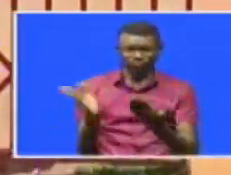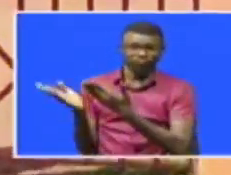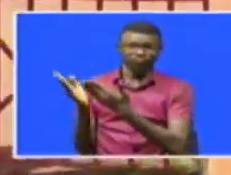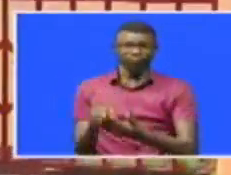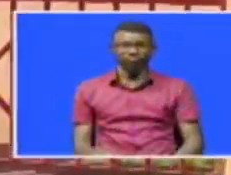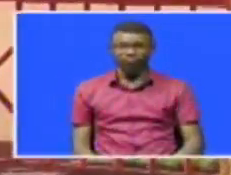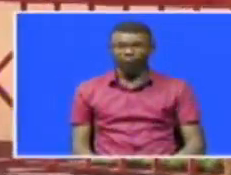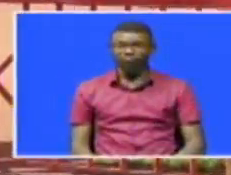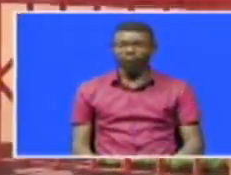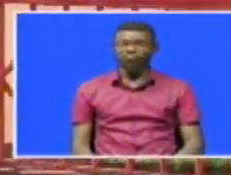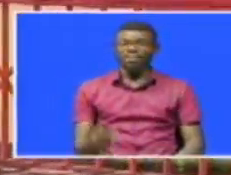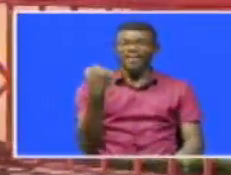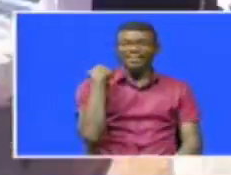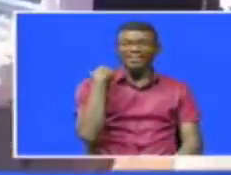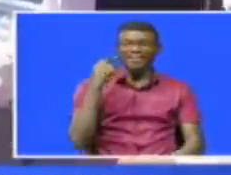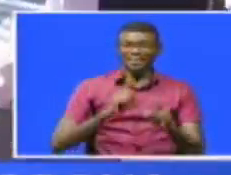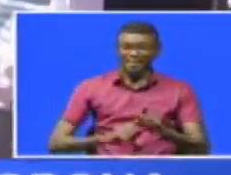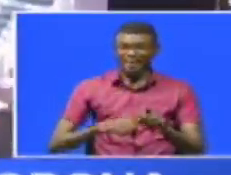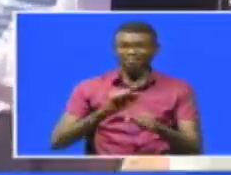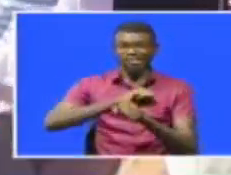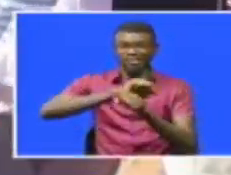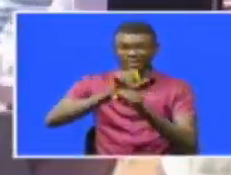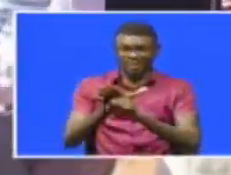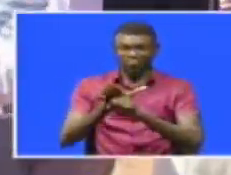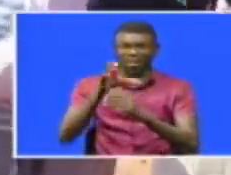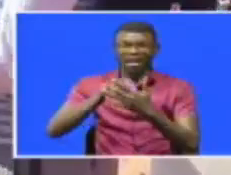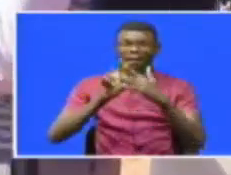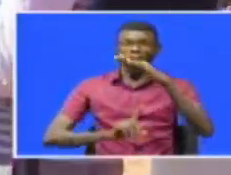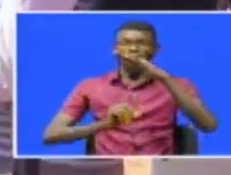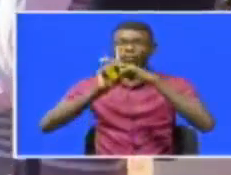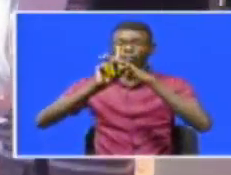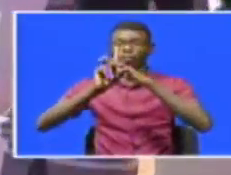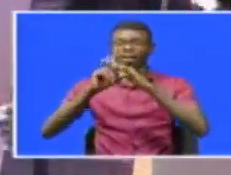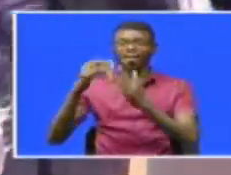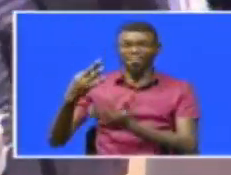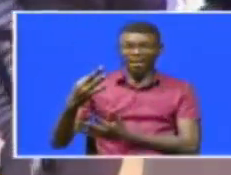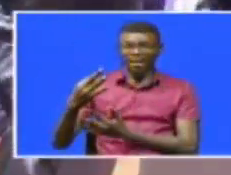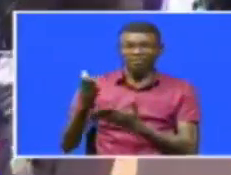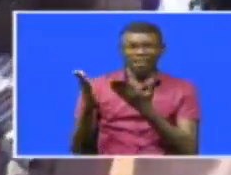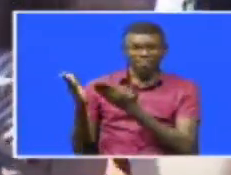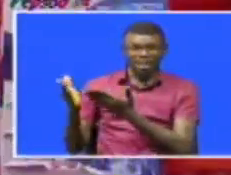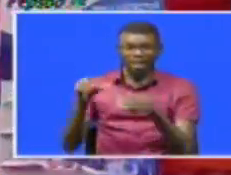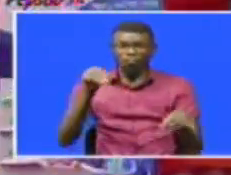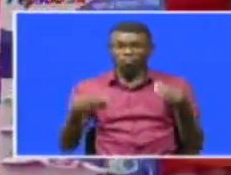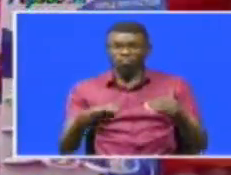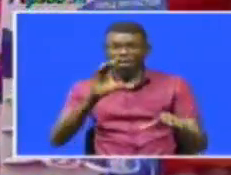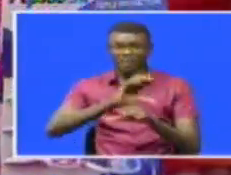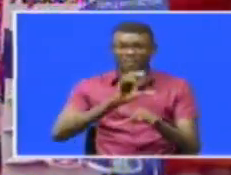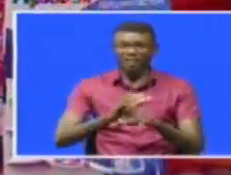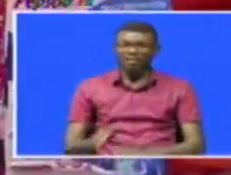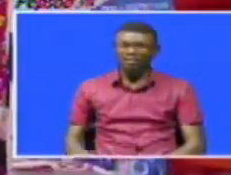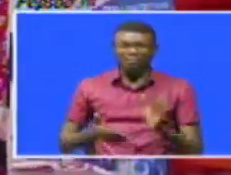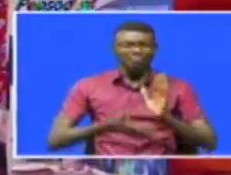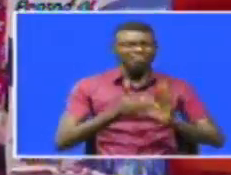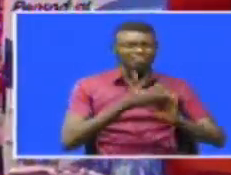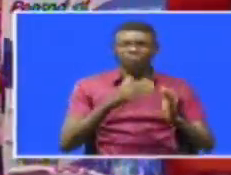A day after the total number of COVID-19 cases in Kenya rose to 3, churches in Busia have been forced to make a last-minute rush